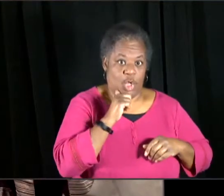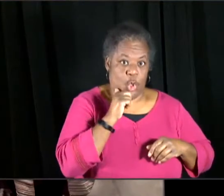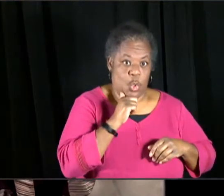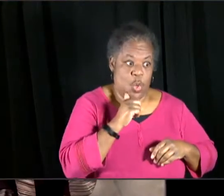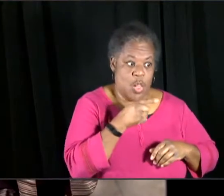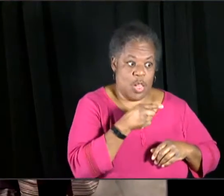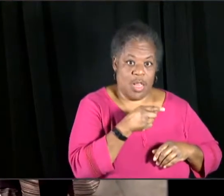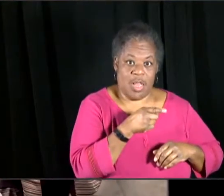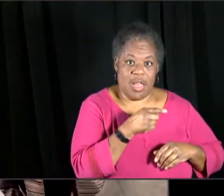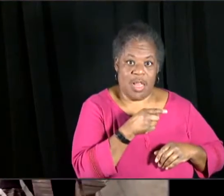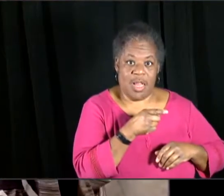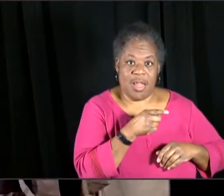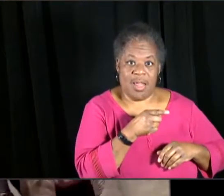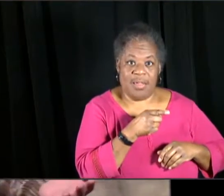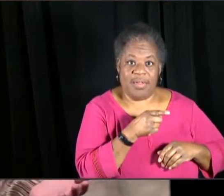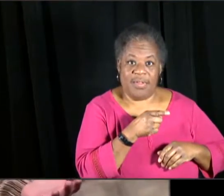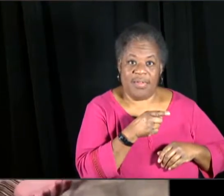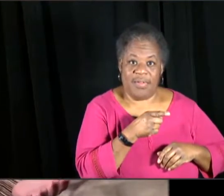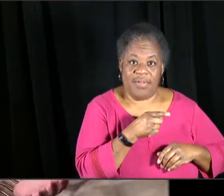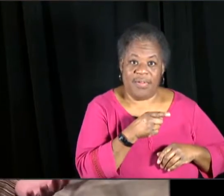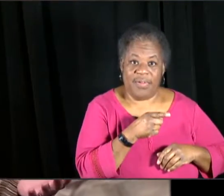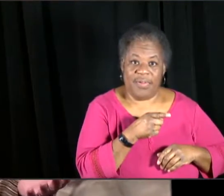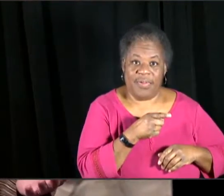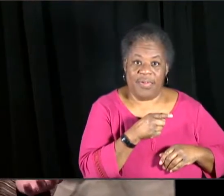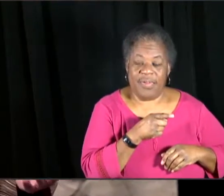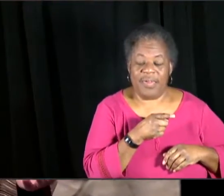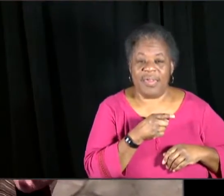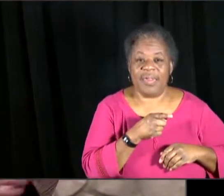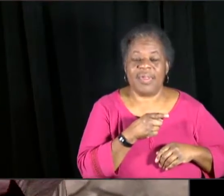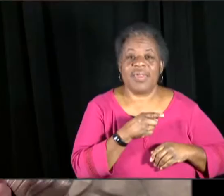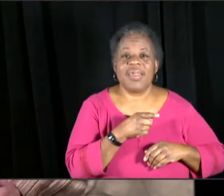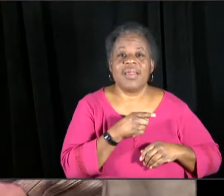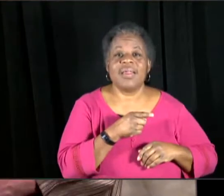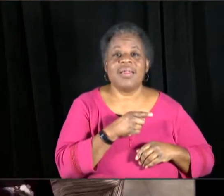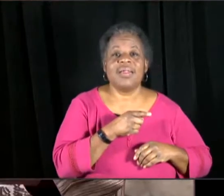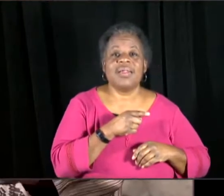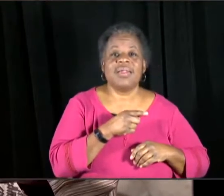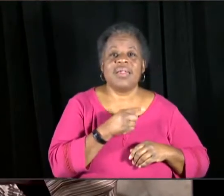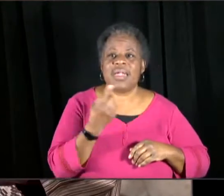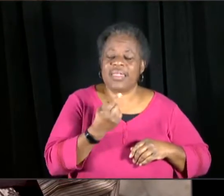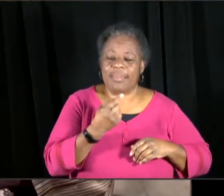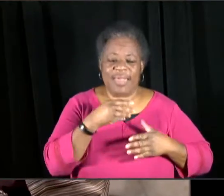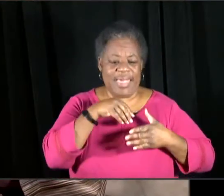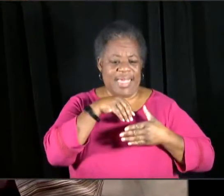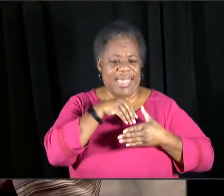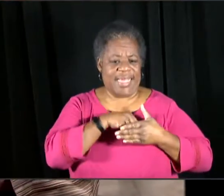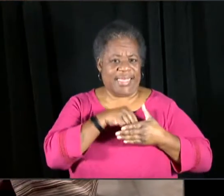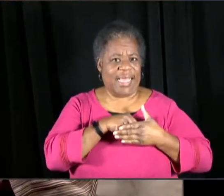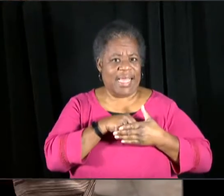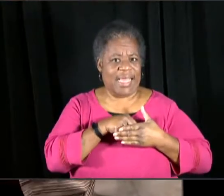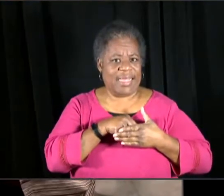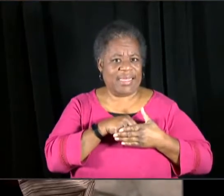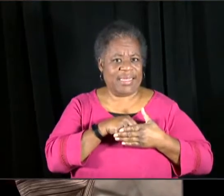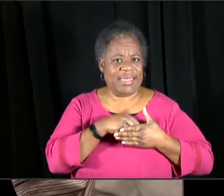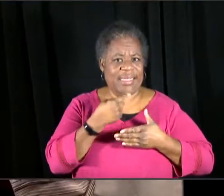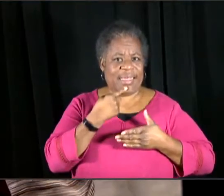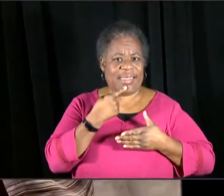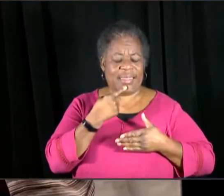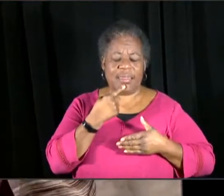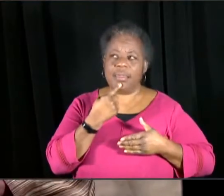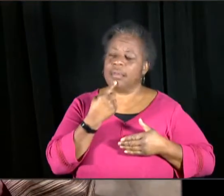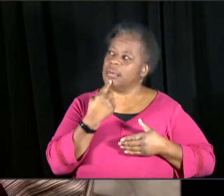priest. Because impossible or not, something inside her stands up and says,